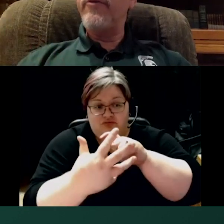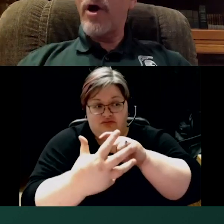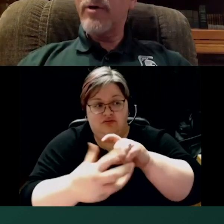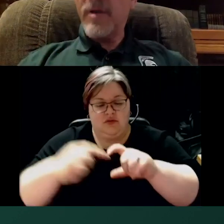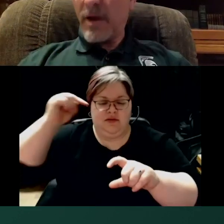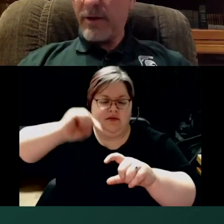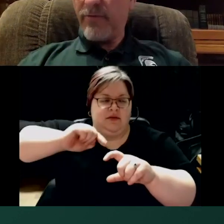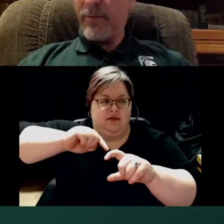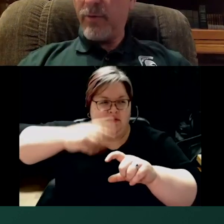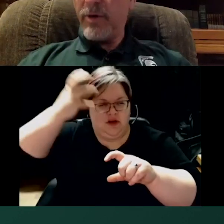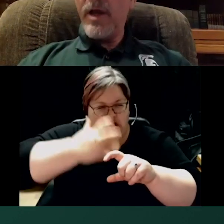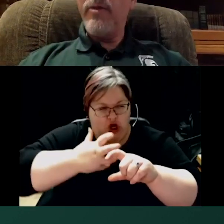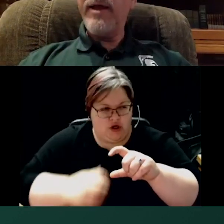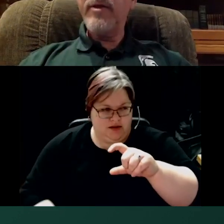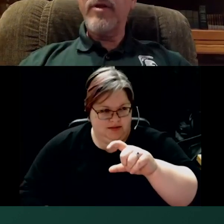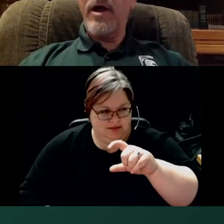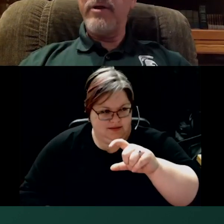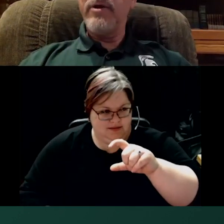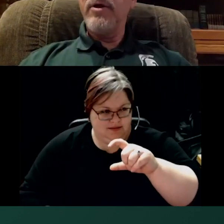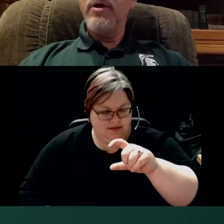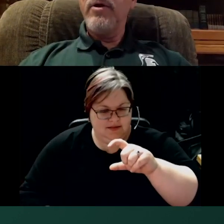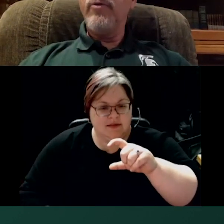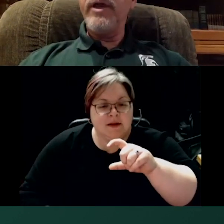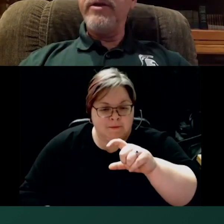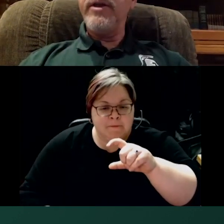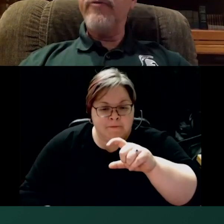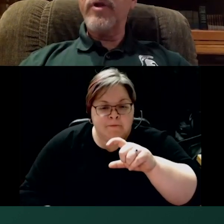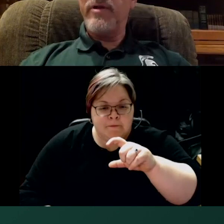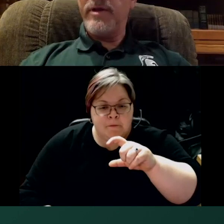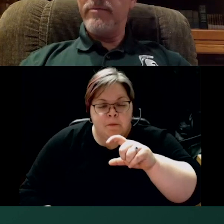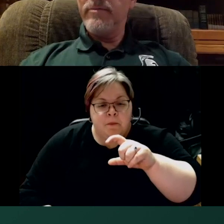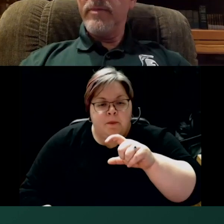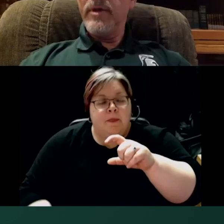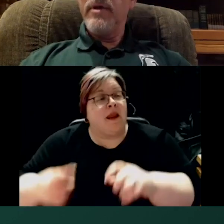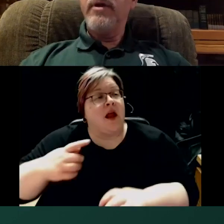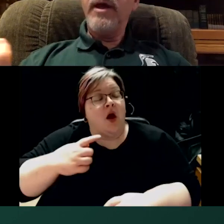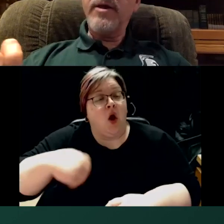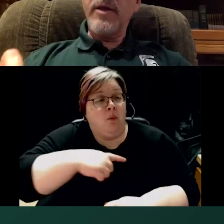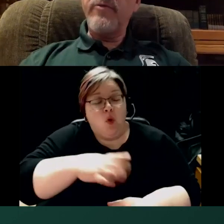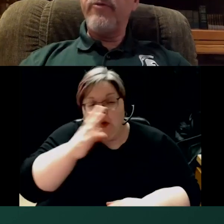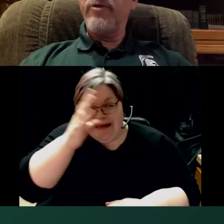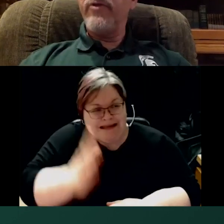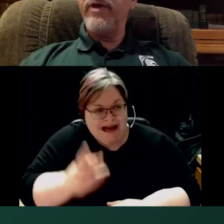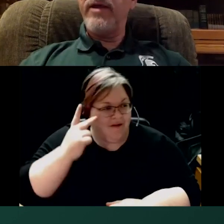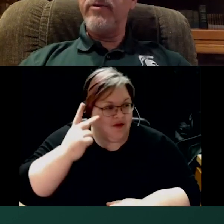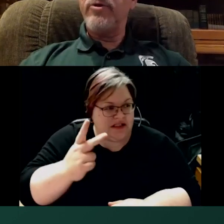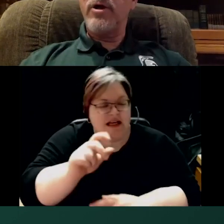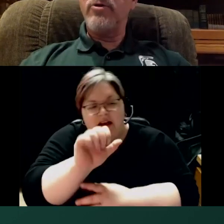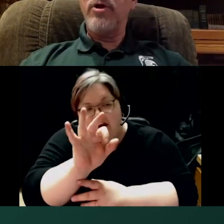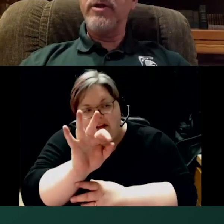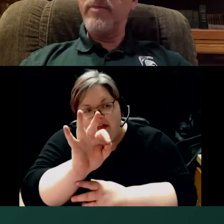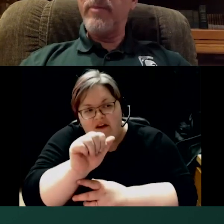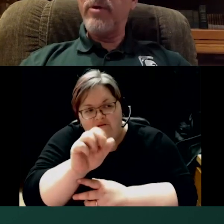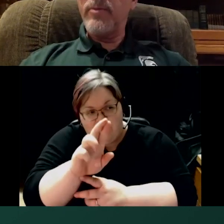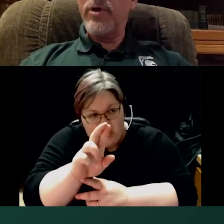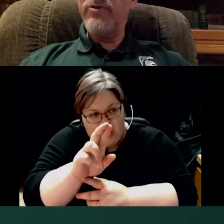the far side of the moon. That side we never see, except for the very end of the talk. I'll